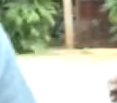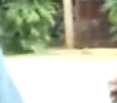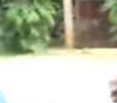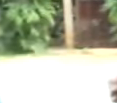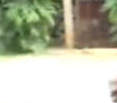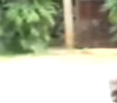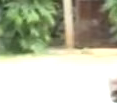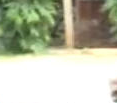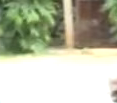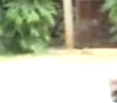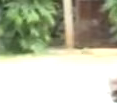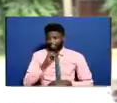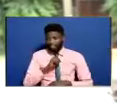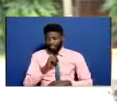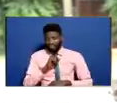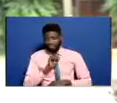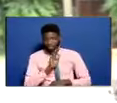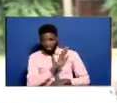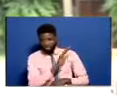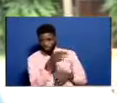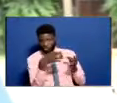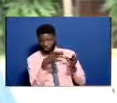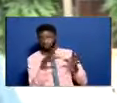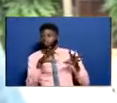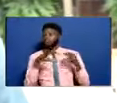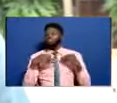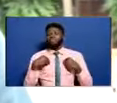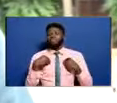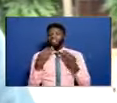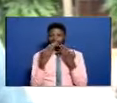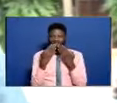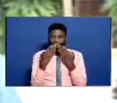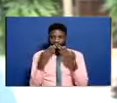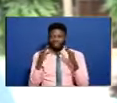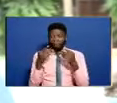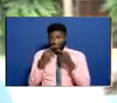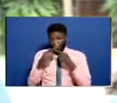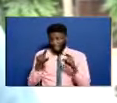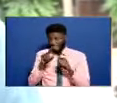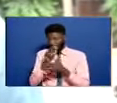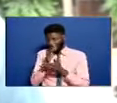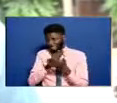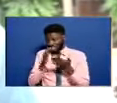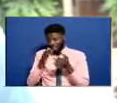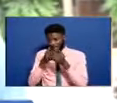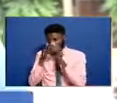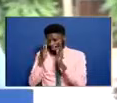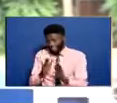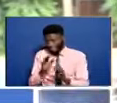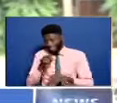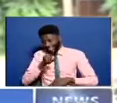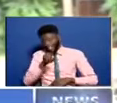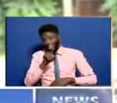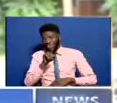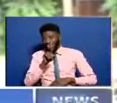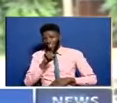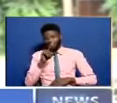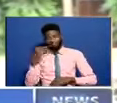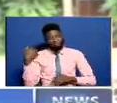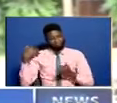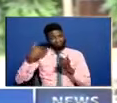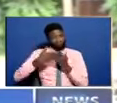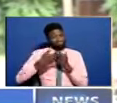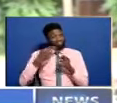Majority of elders from their side have already accepted, but there are some leaders with questionable reputation.